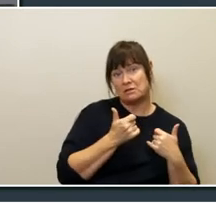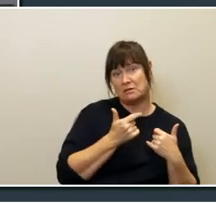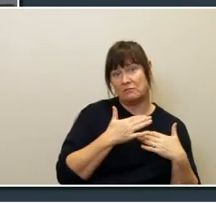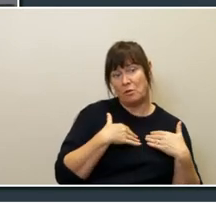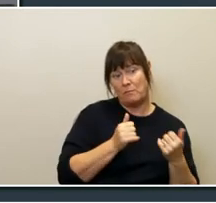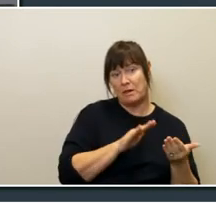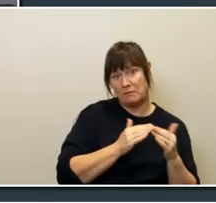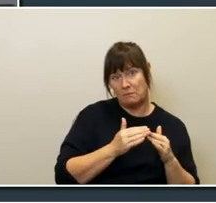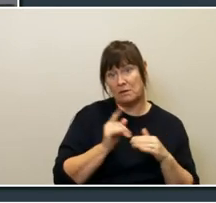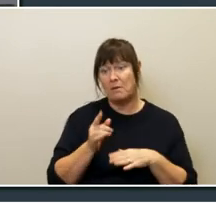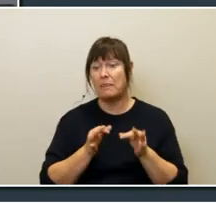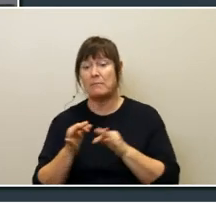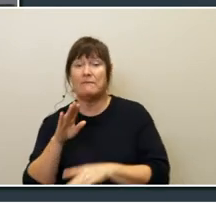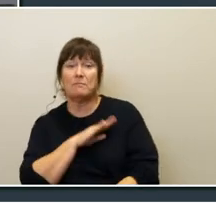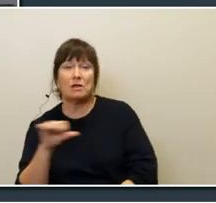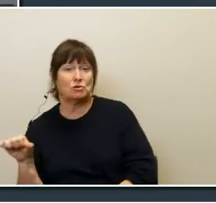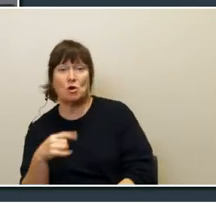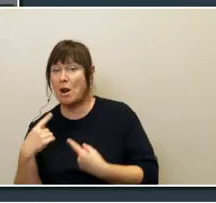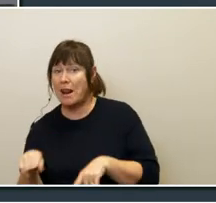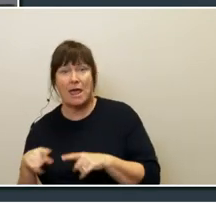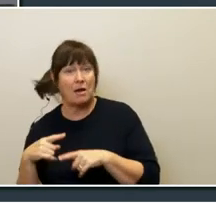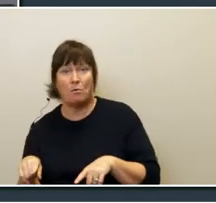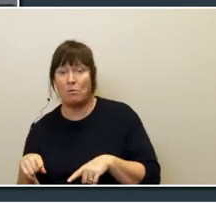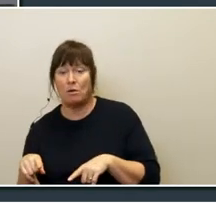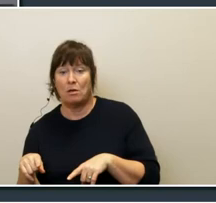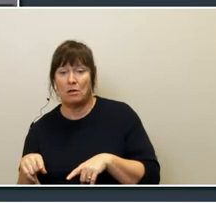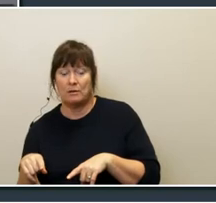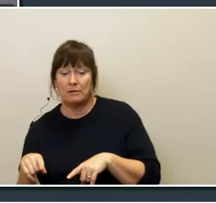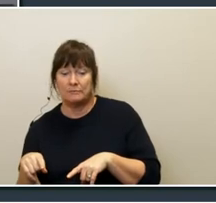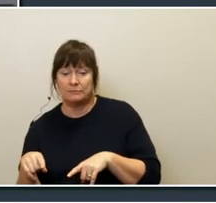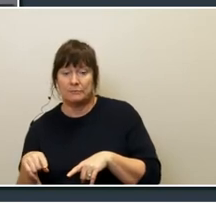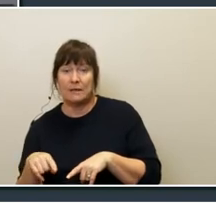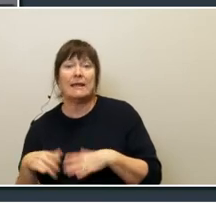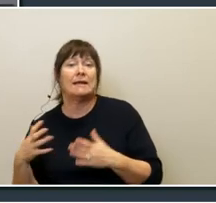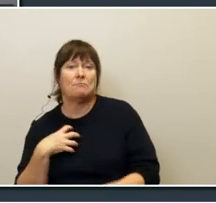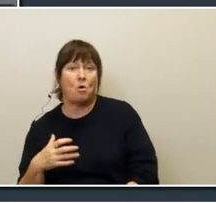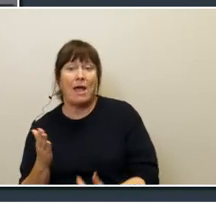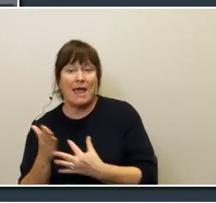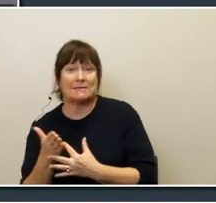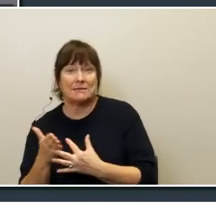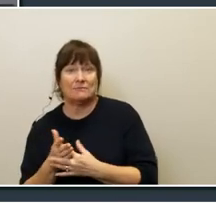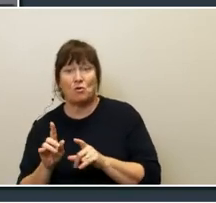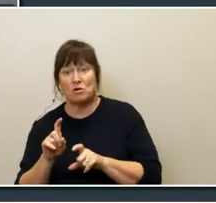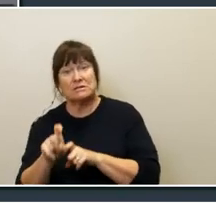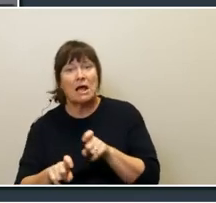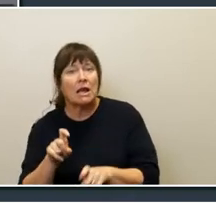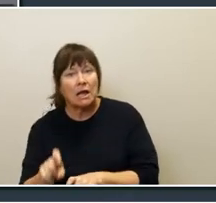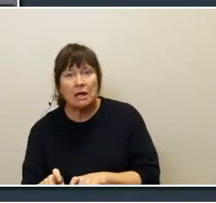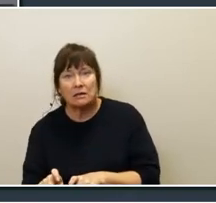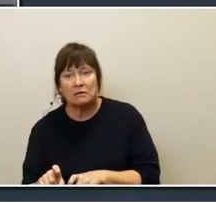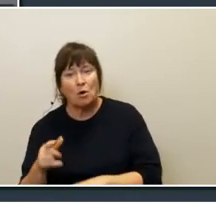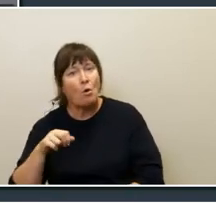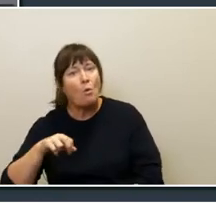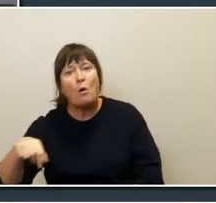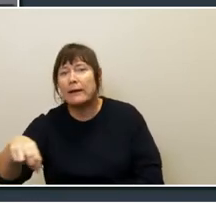but the plan for the park should not allow any more access for cyclists or